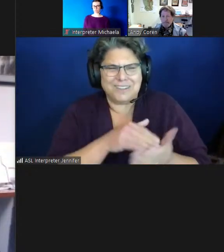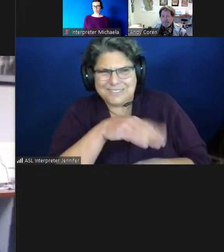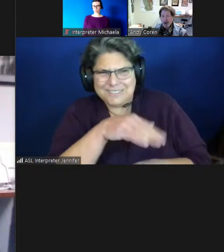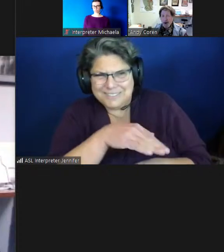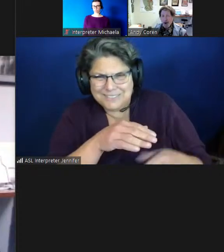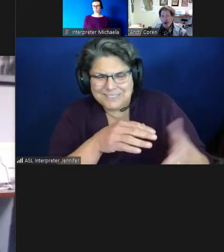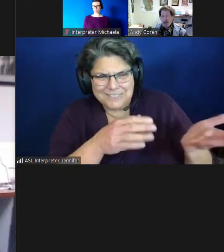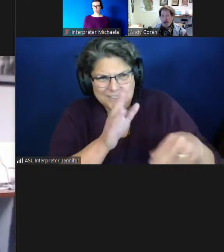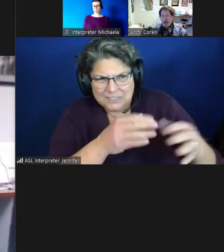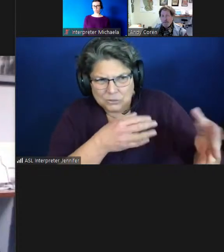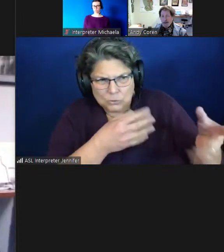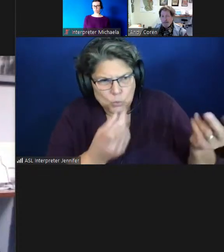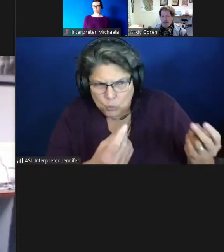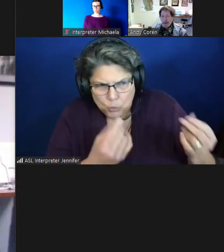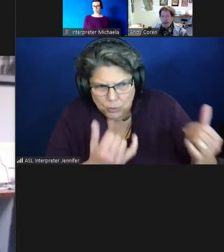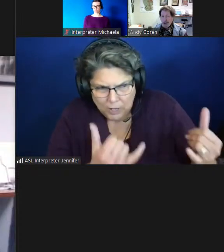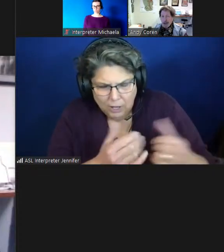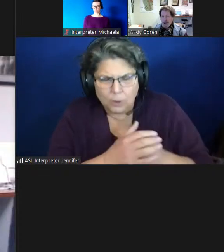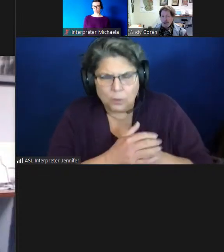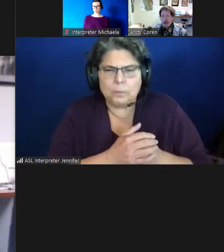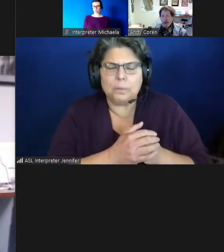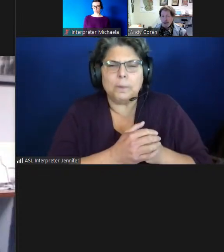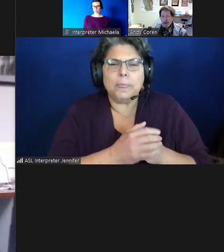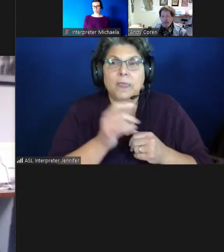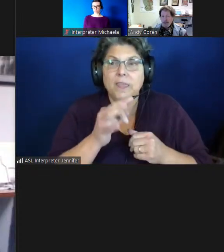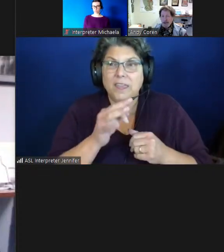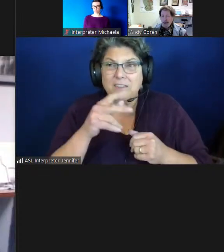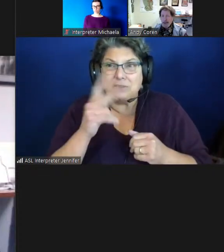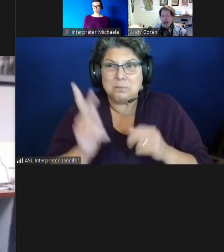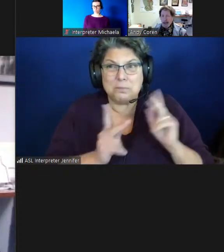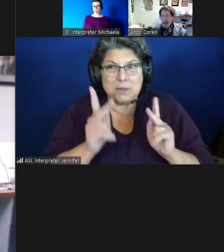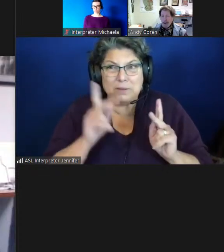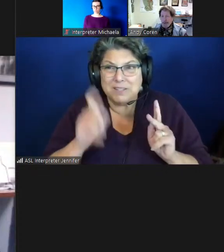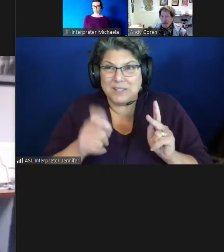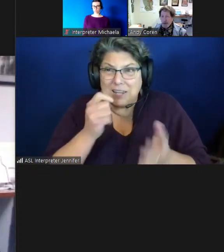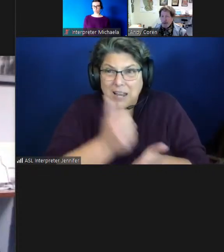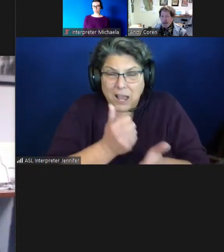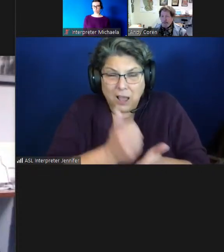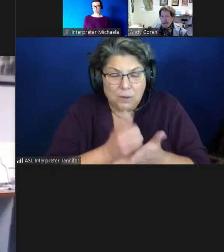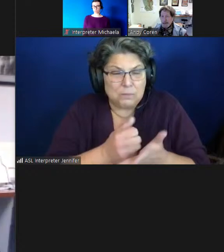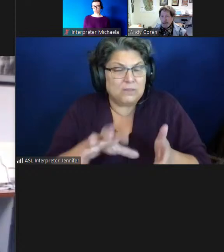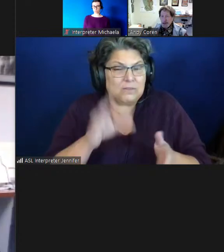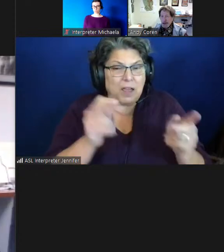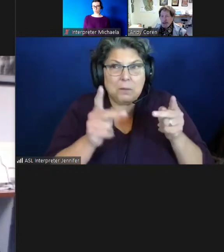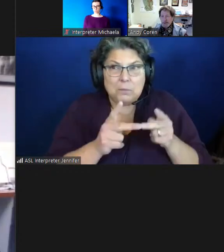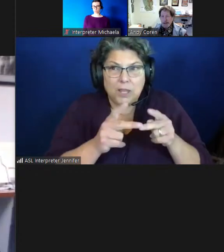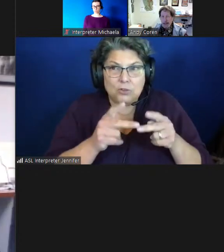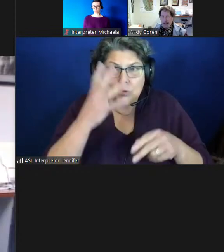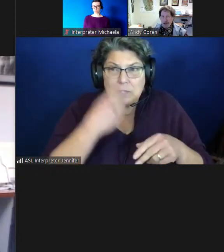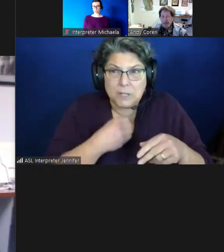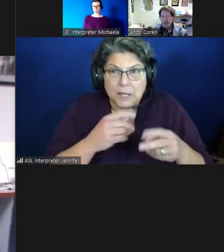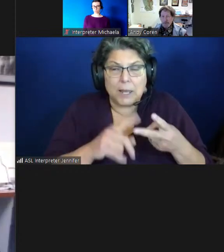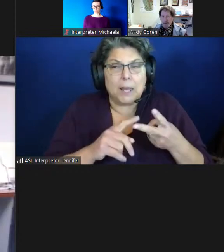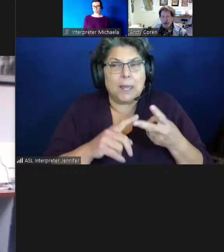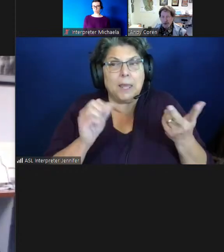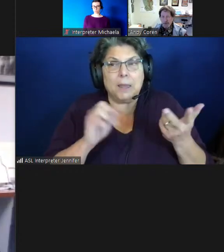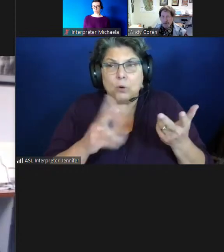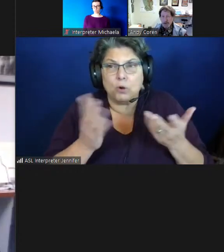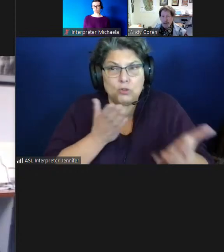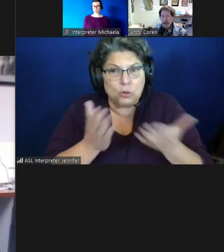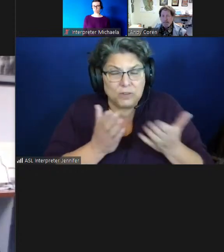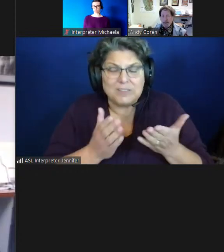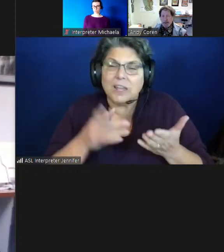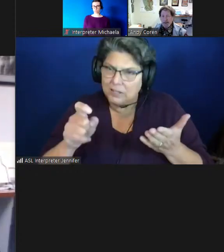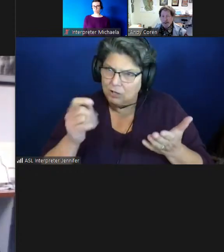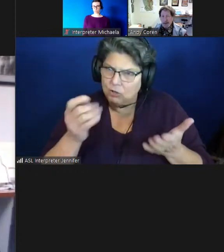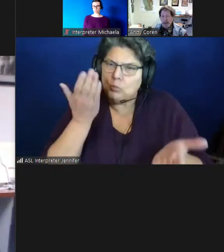responses. Also, if people need shelter or service, they will need a PCR to be eligible for those